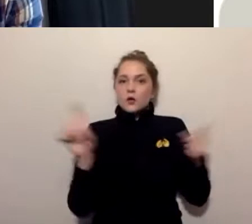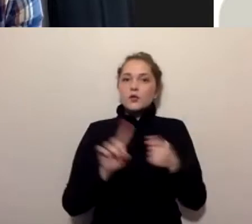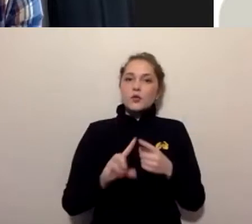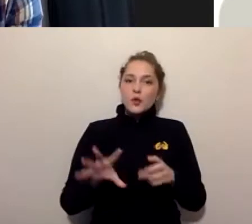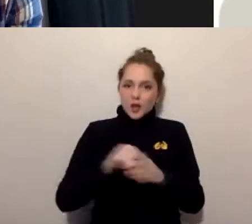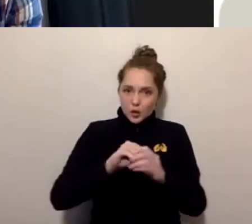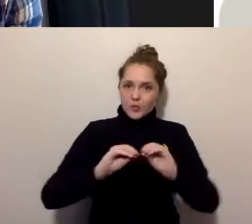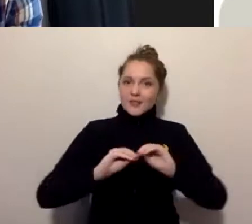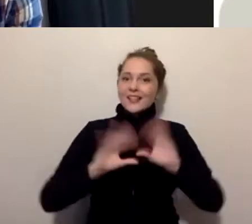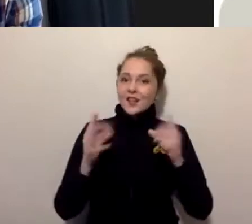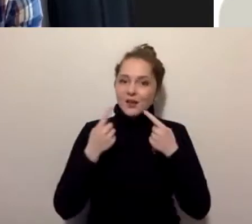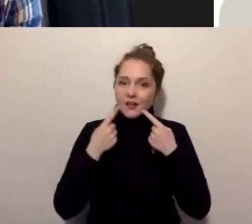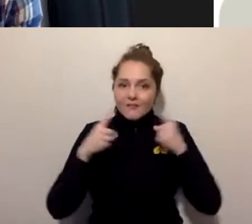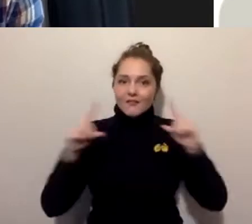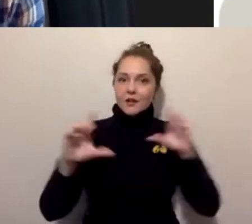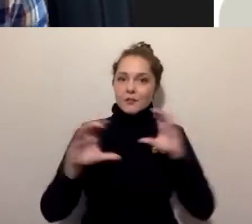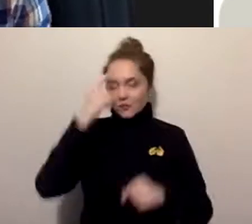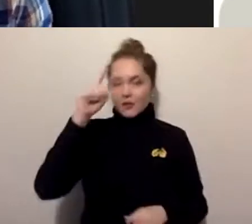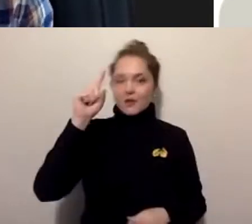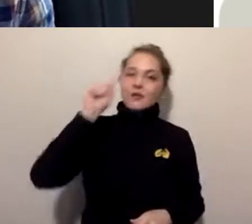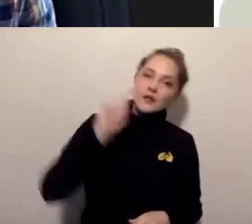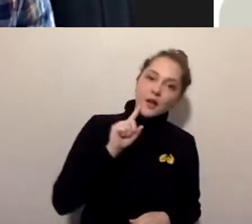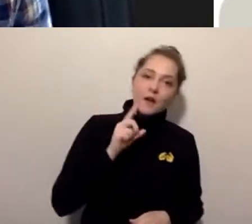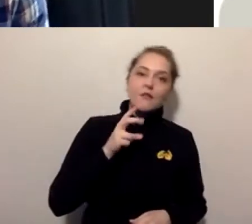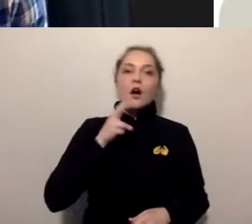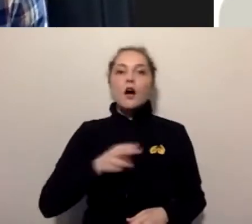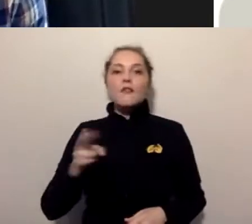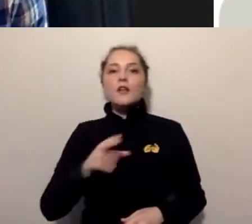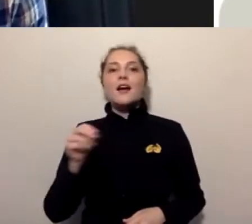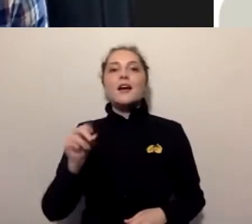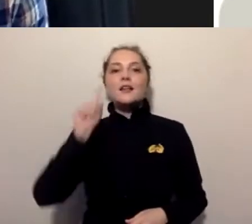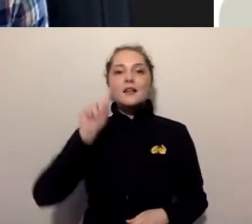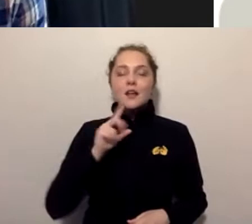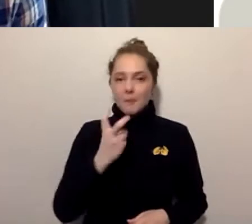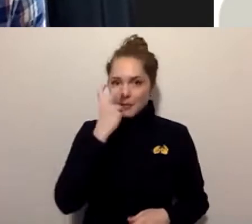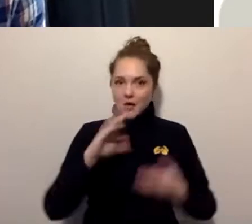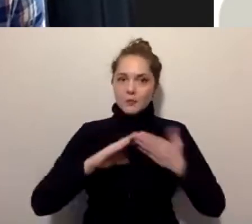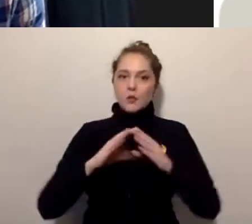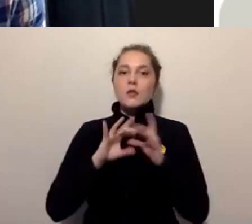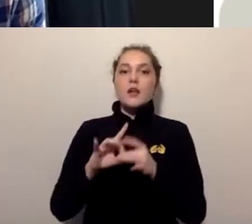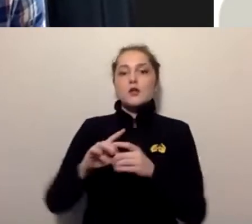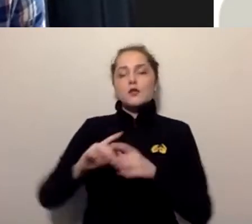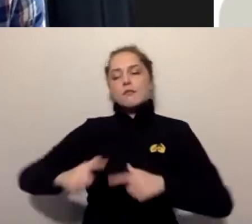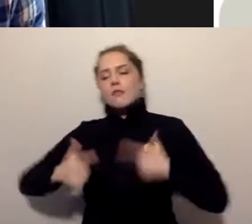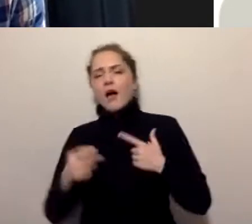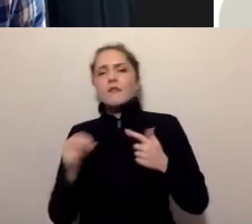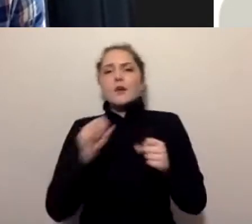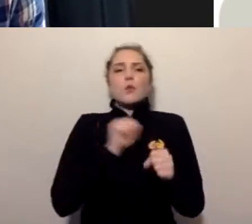effective communication for the deaf, hard of hearing, and deafblind communities in general living and workforce in San